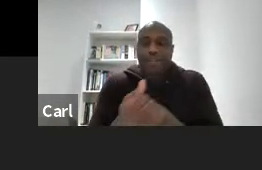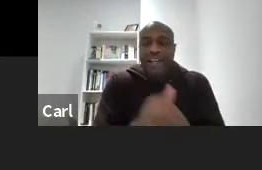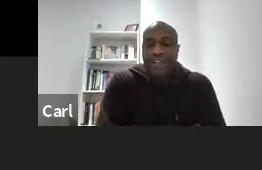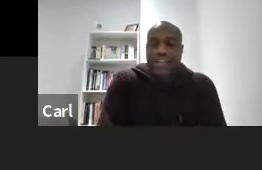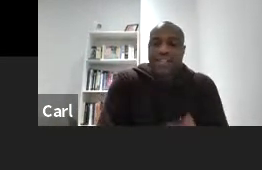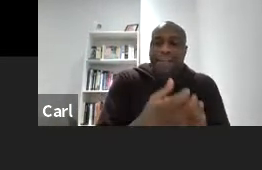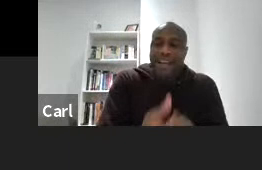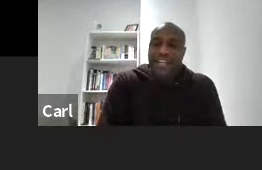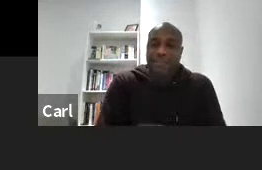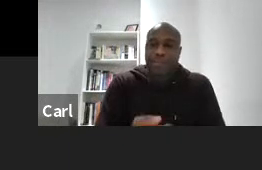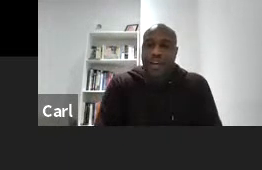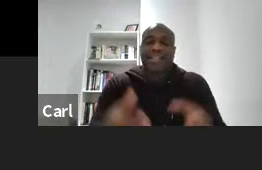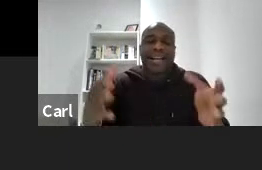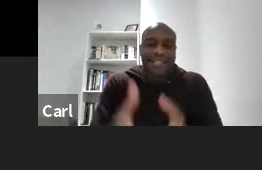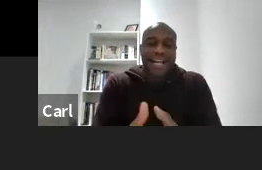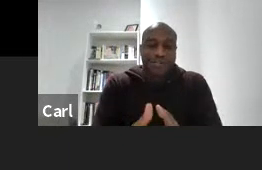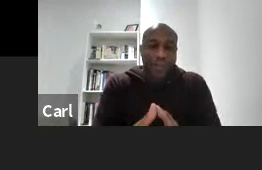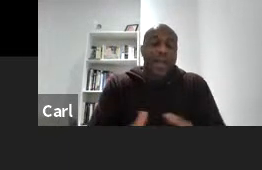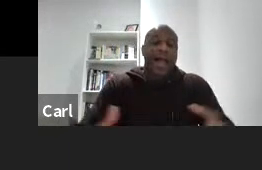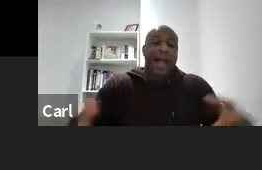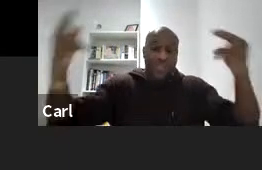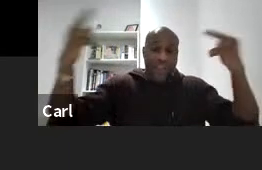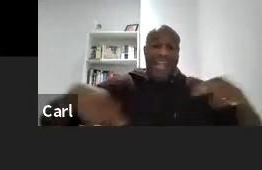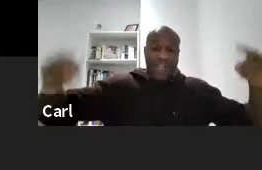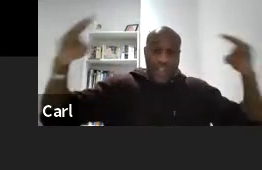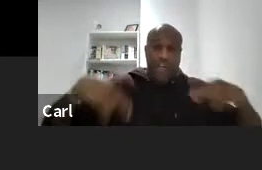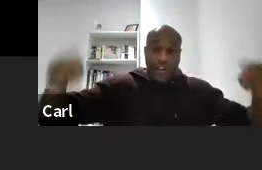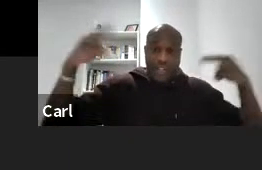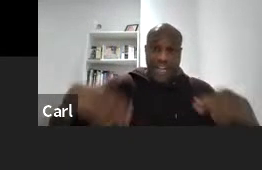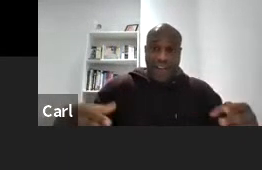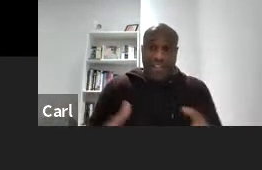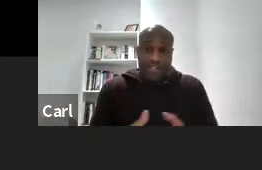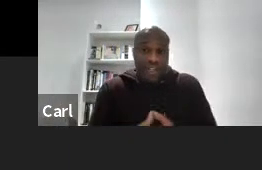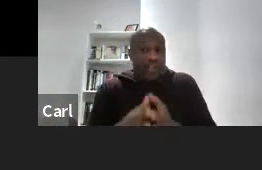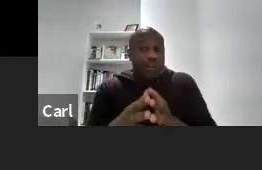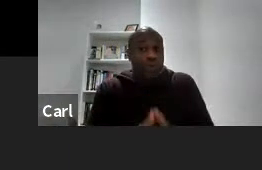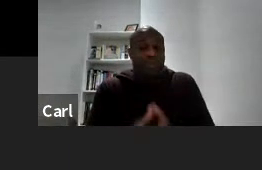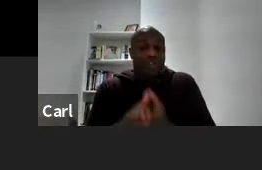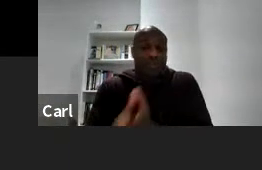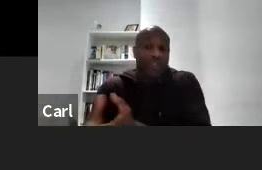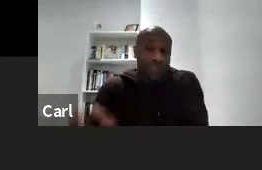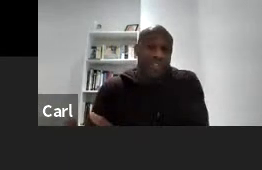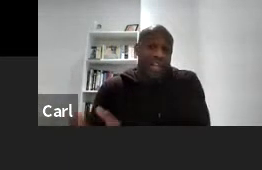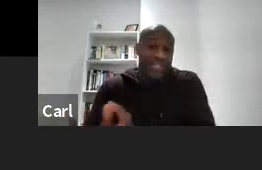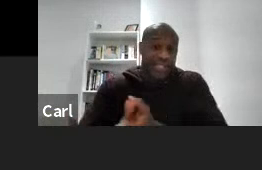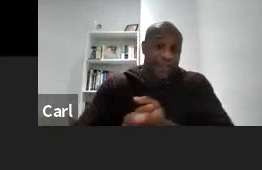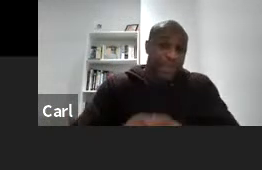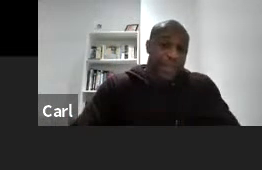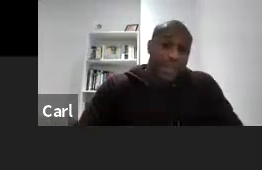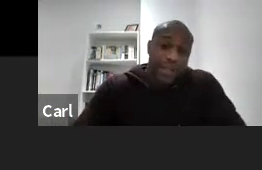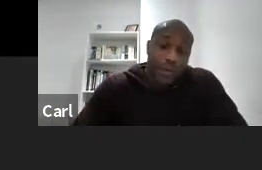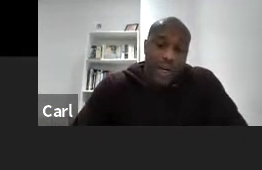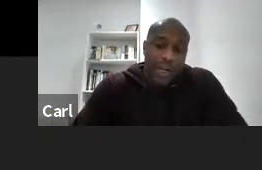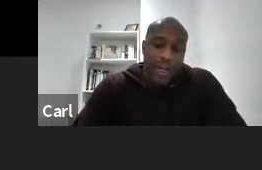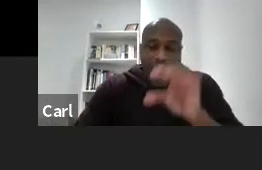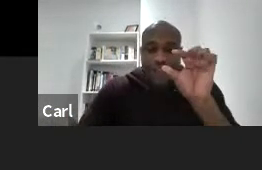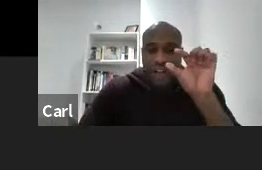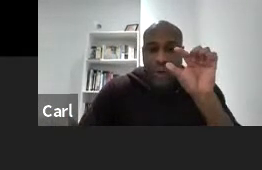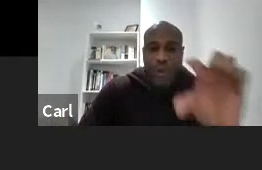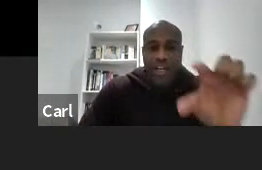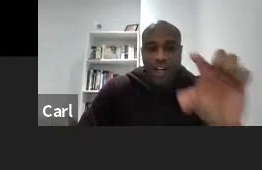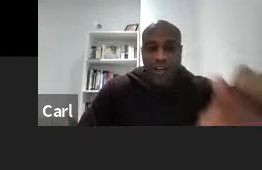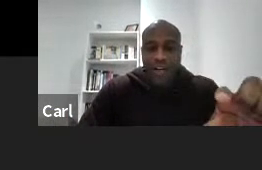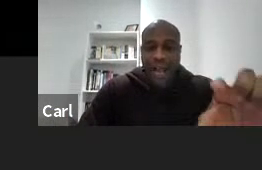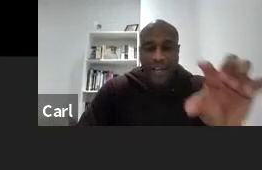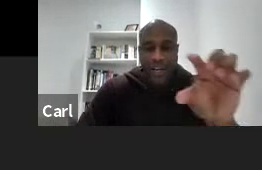value, the features, the benefits you're providing, etc., and then get you closer to having something that you can launch to enthusiasts. We're going to have